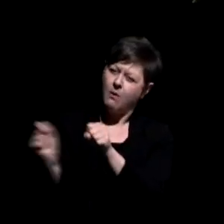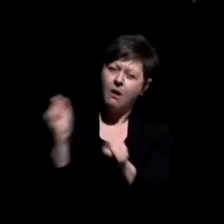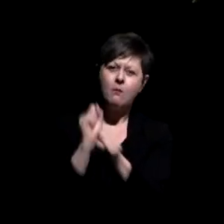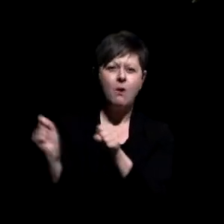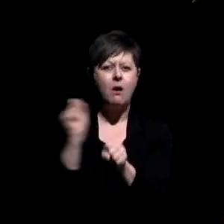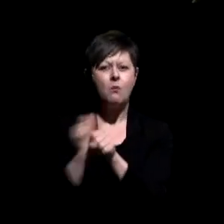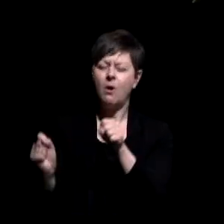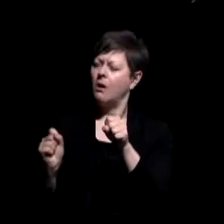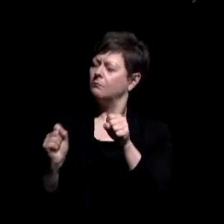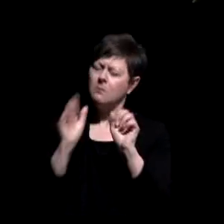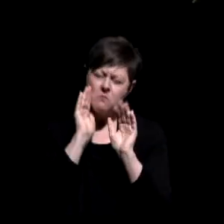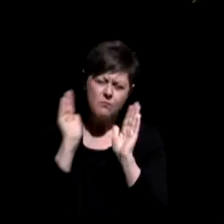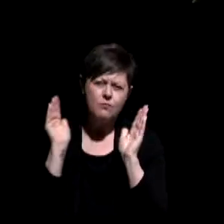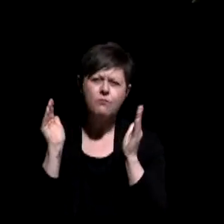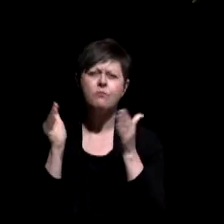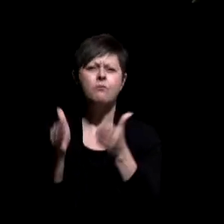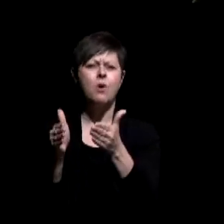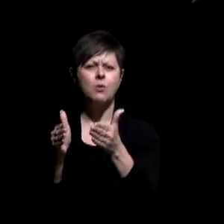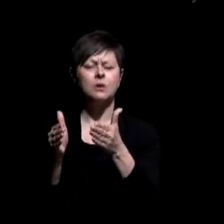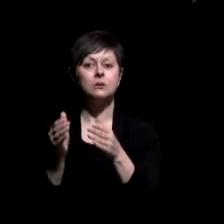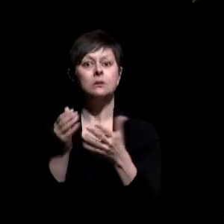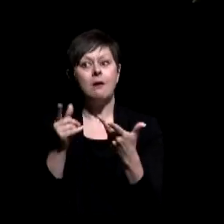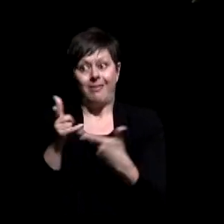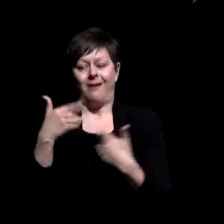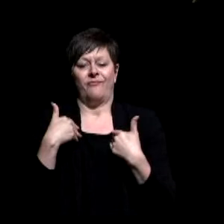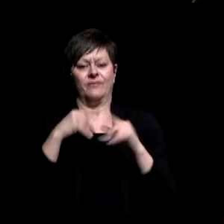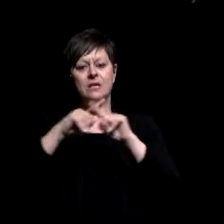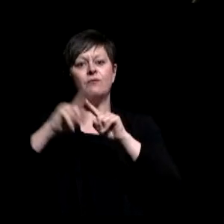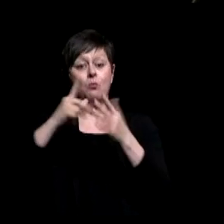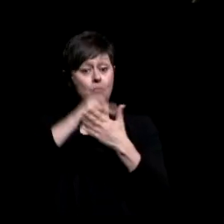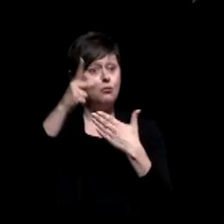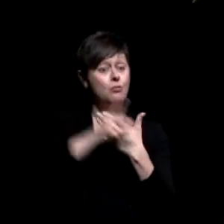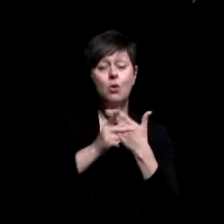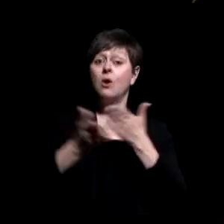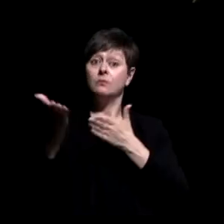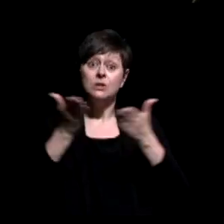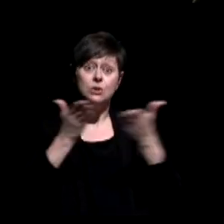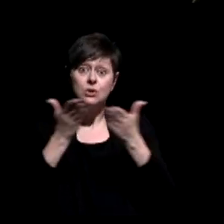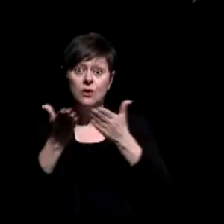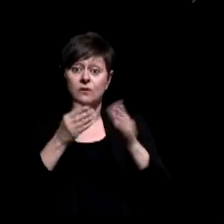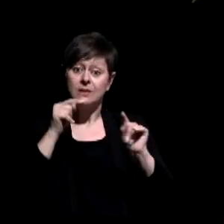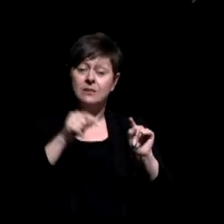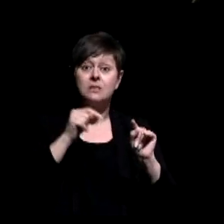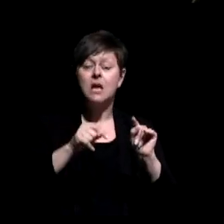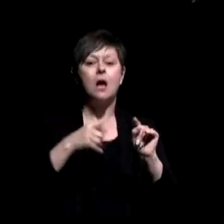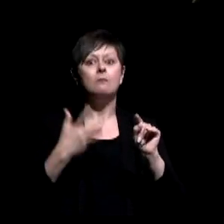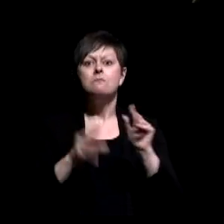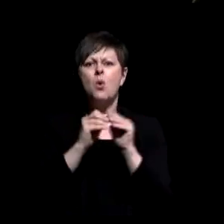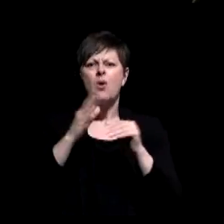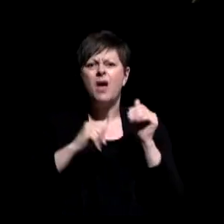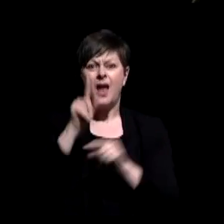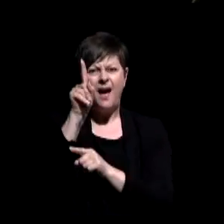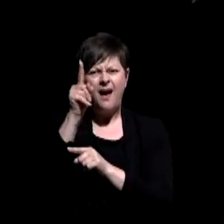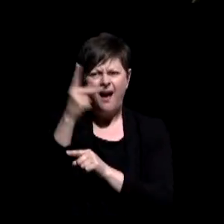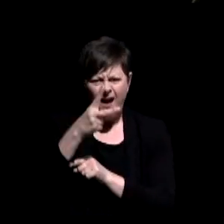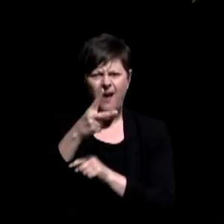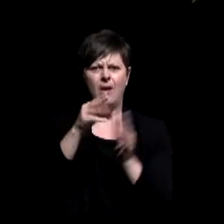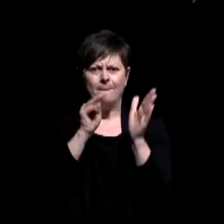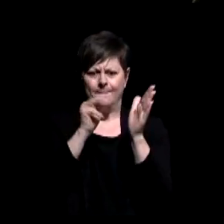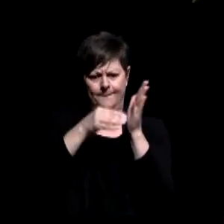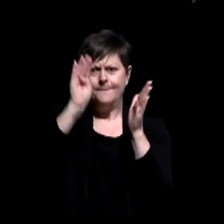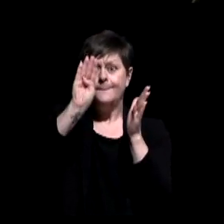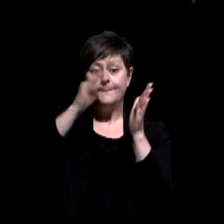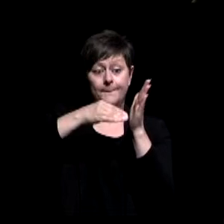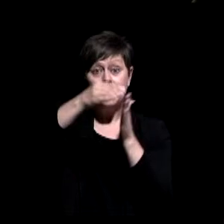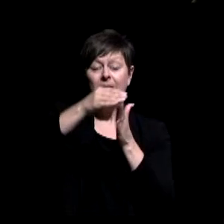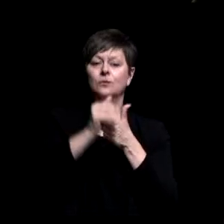prudently, executing on programs and services that add up to more than $500 million to give back to